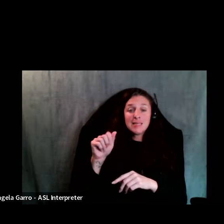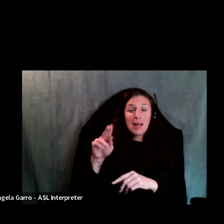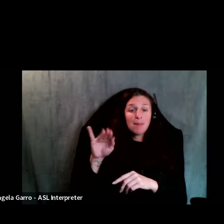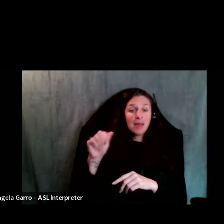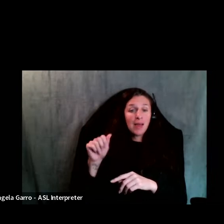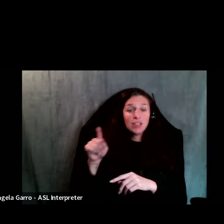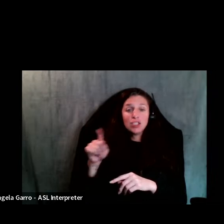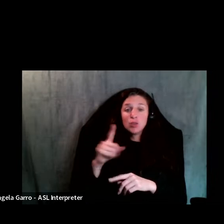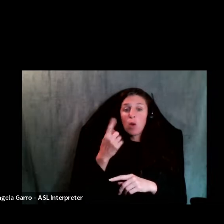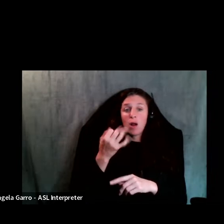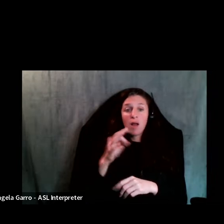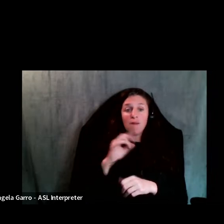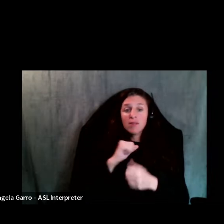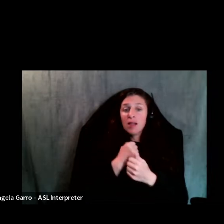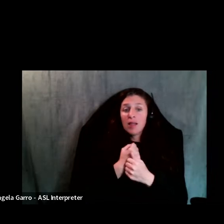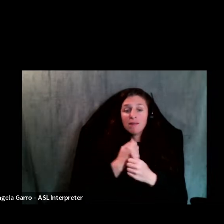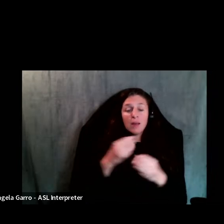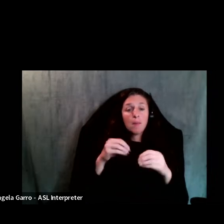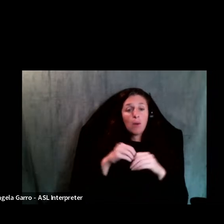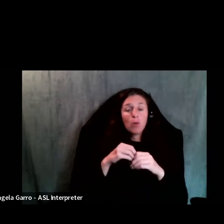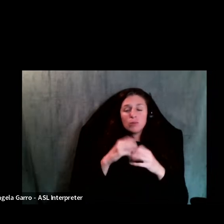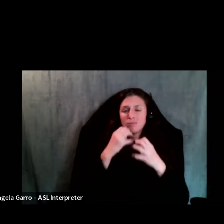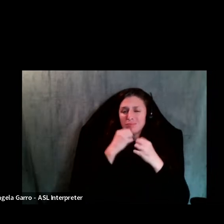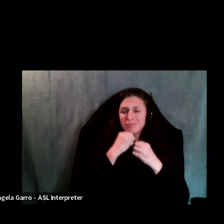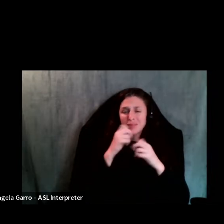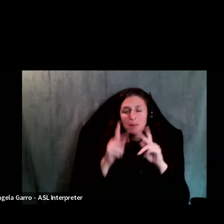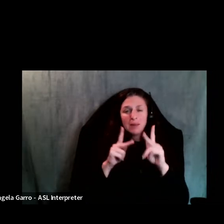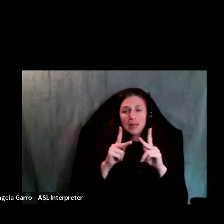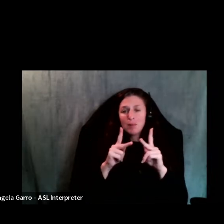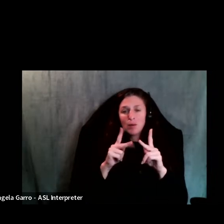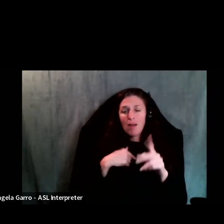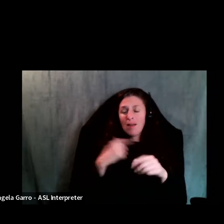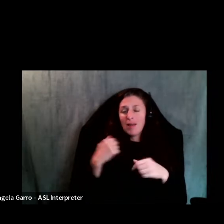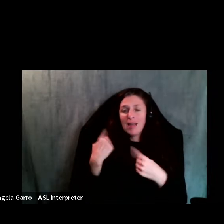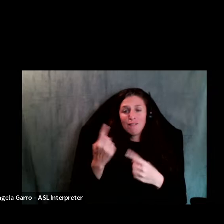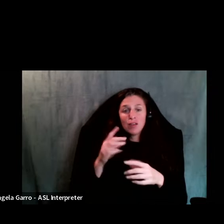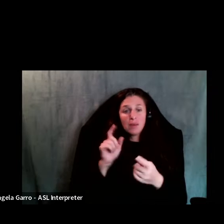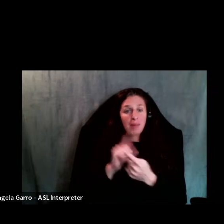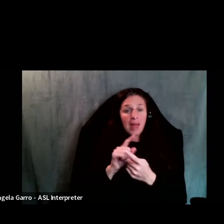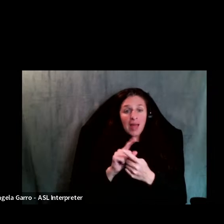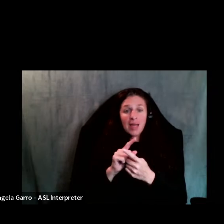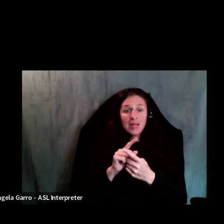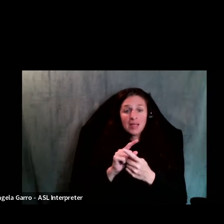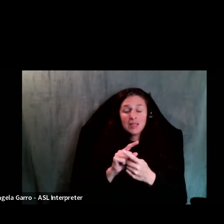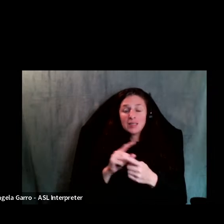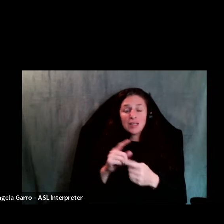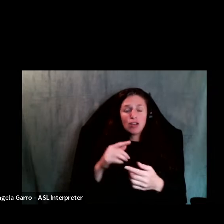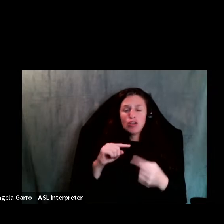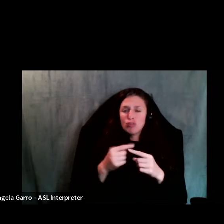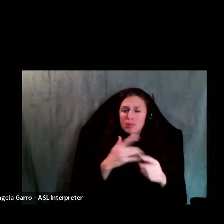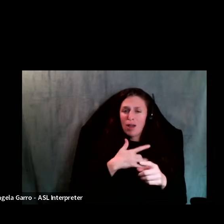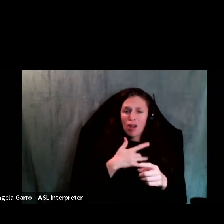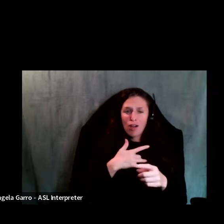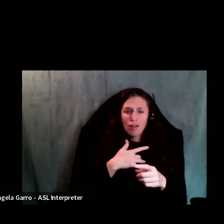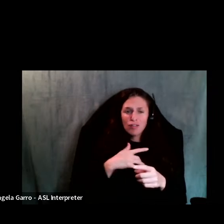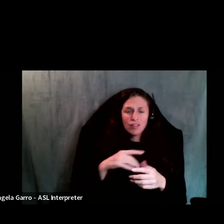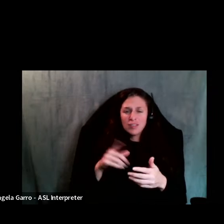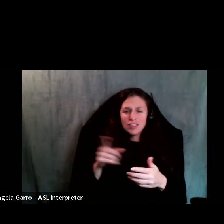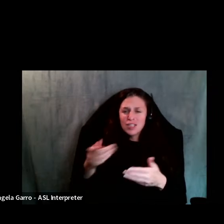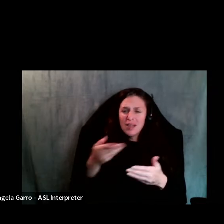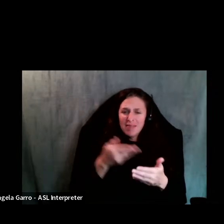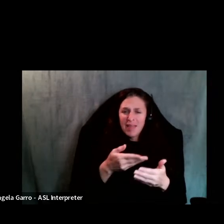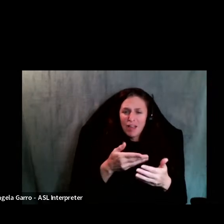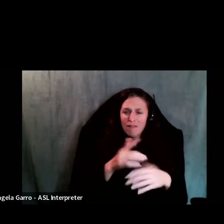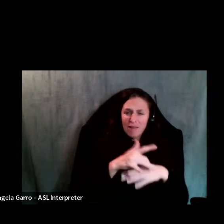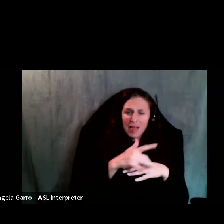met. And it hurts my heart because she's even there for people that aren't even part of her culture, part